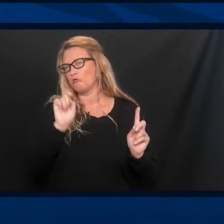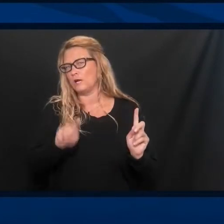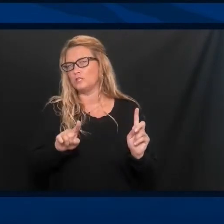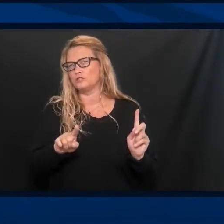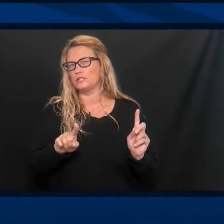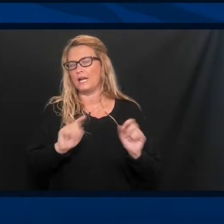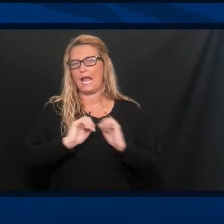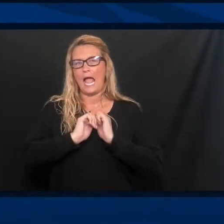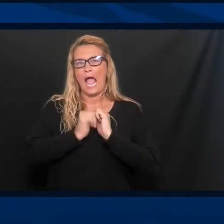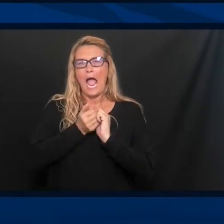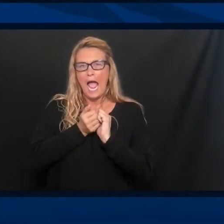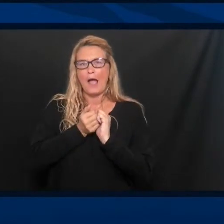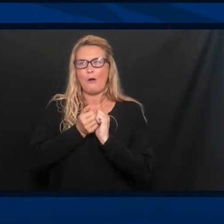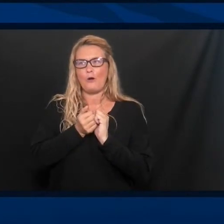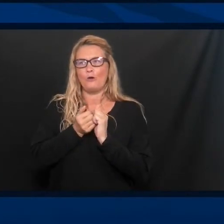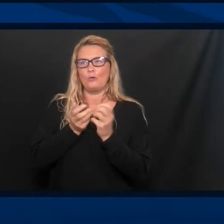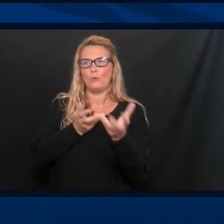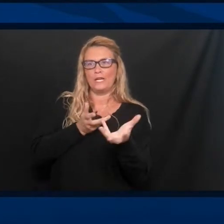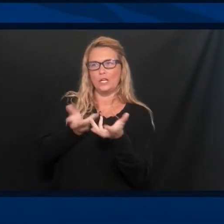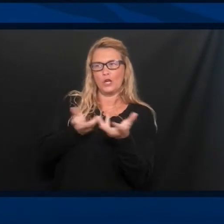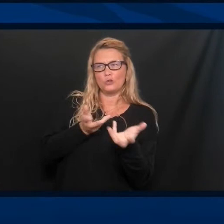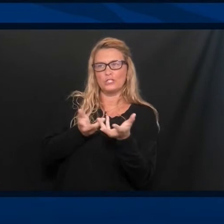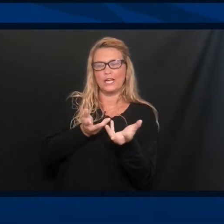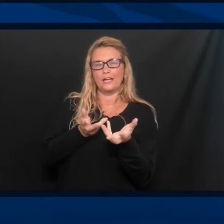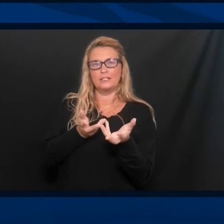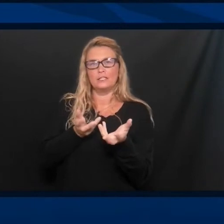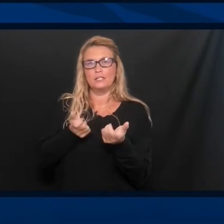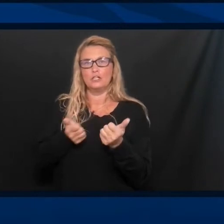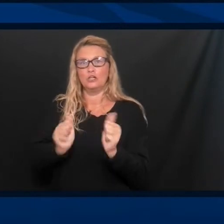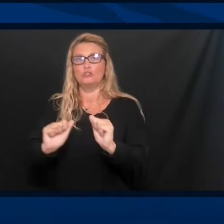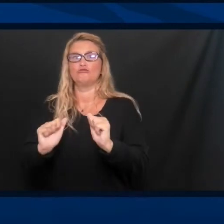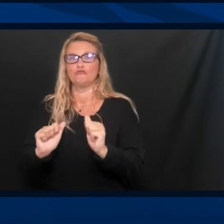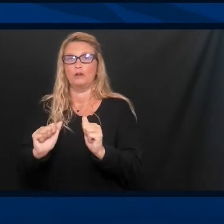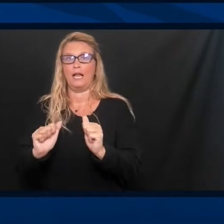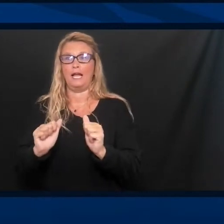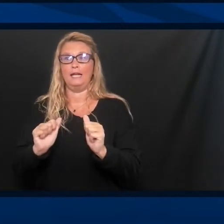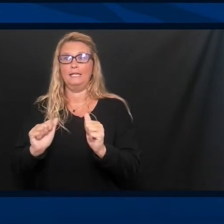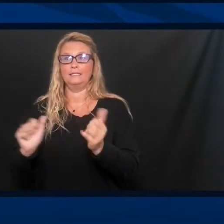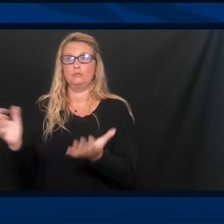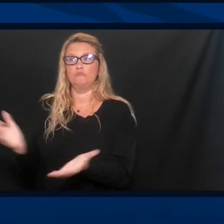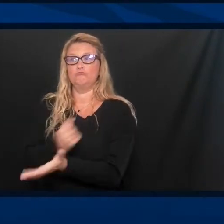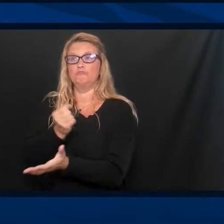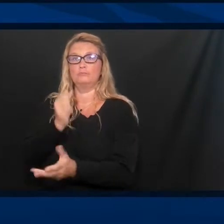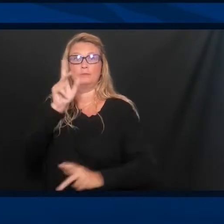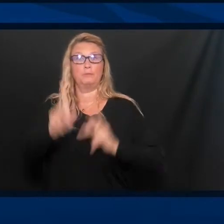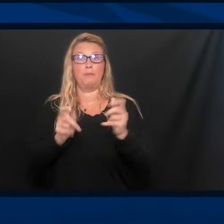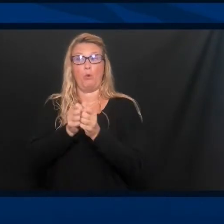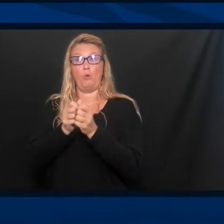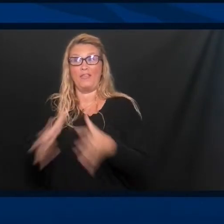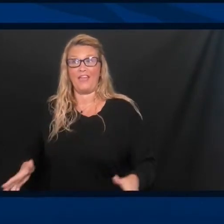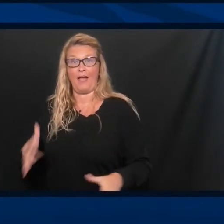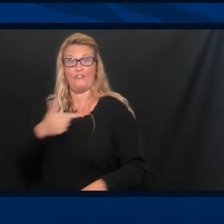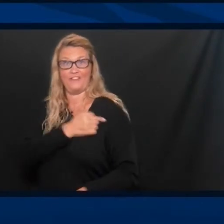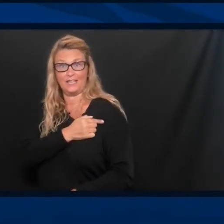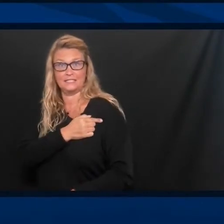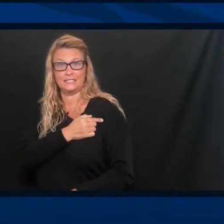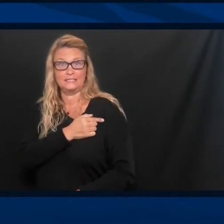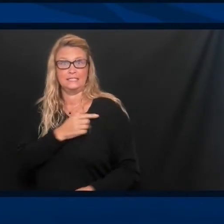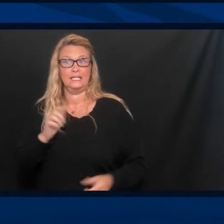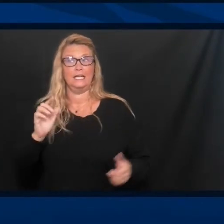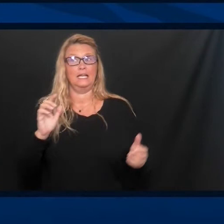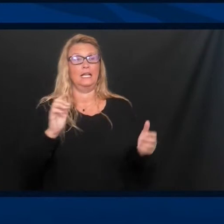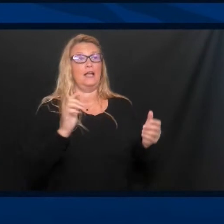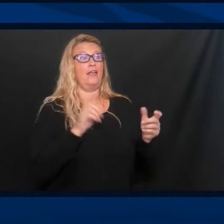to negotiate the difference between trying to get those that are completely unvaccinated shots versus the people that are